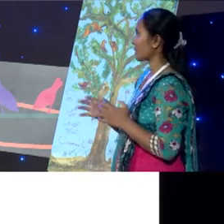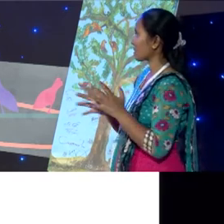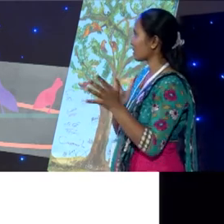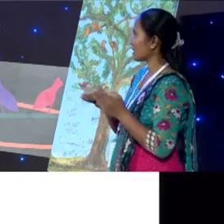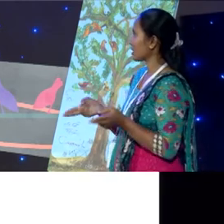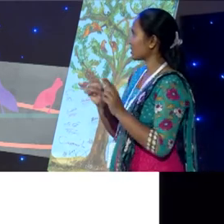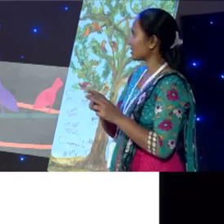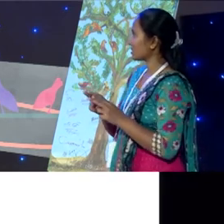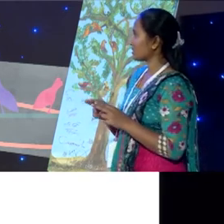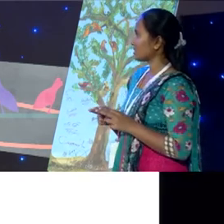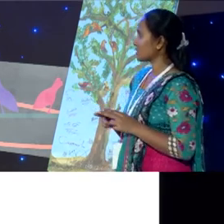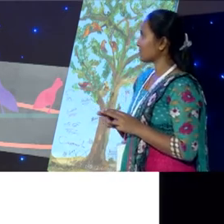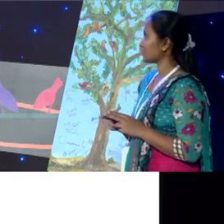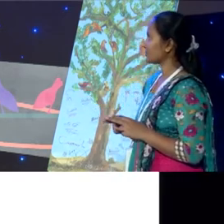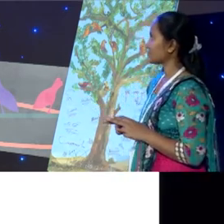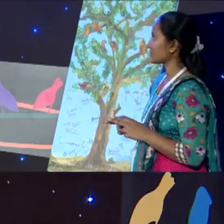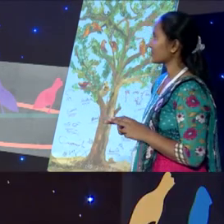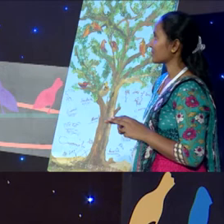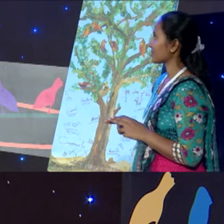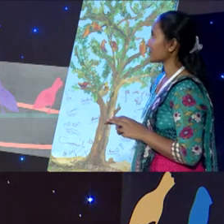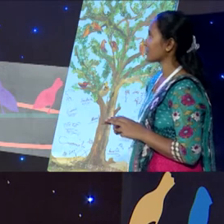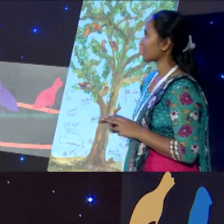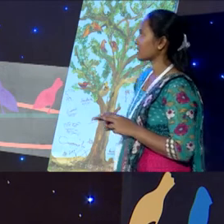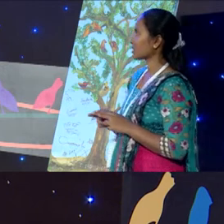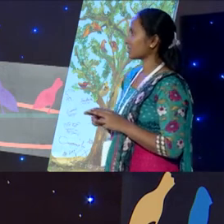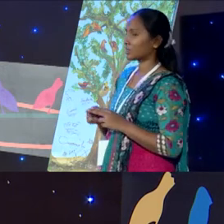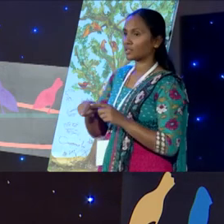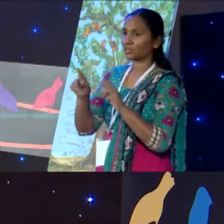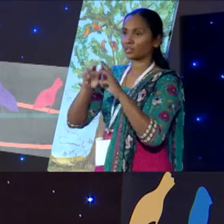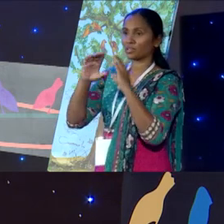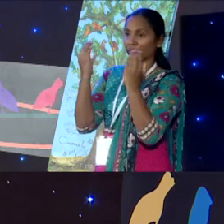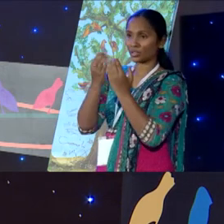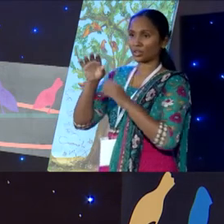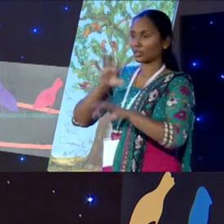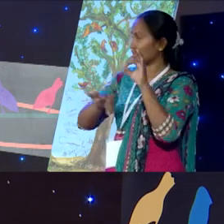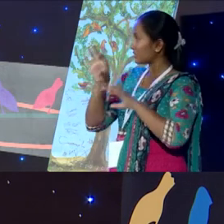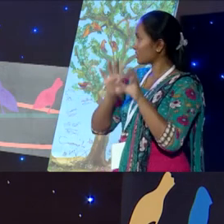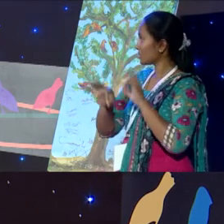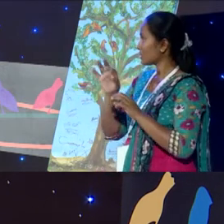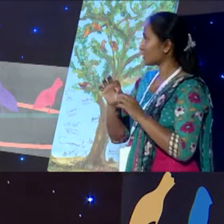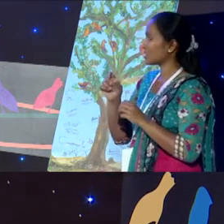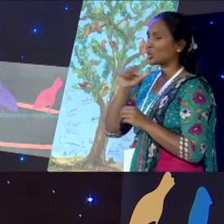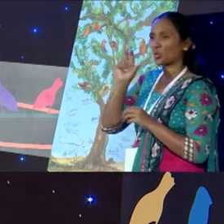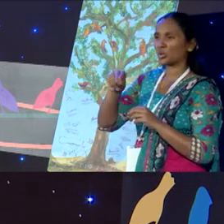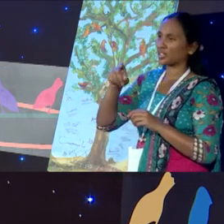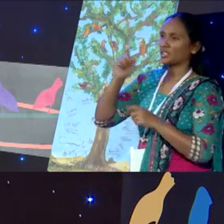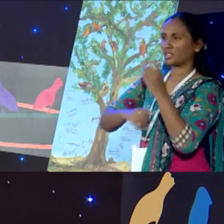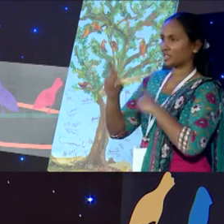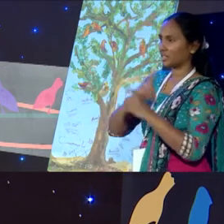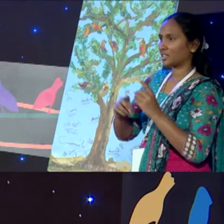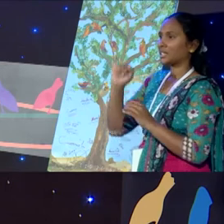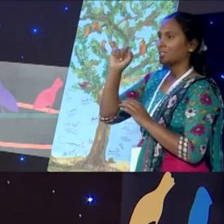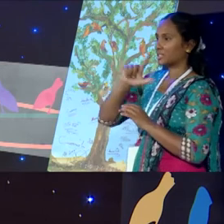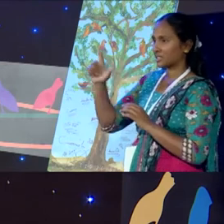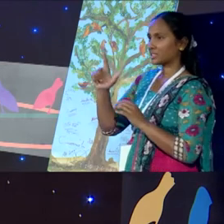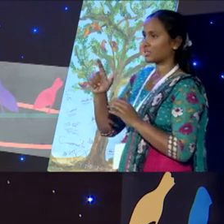So I realized that, in this crowdsourcing, we made sure we don't use disability. We said we will just raise 6 lakhs